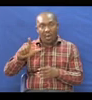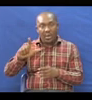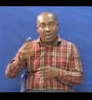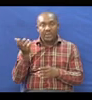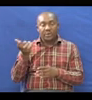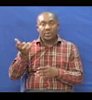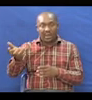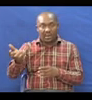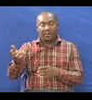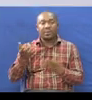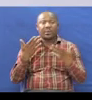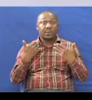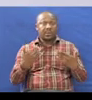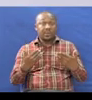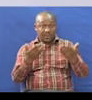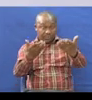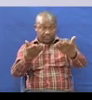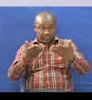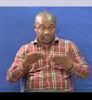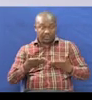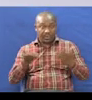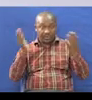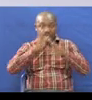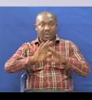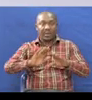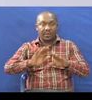with me until the end of the period.